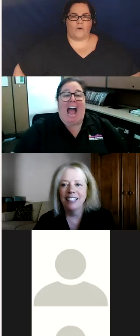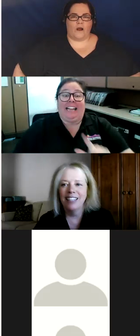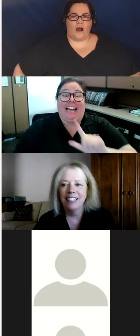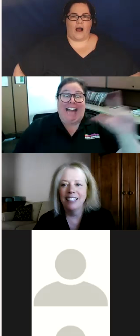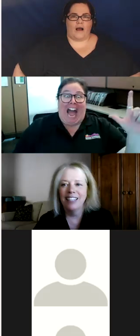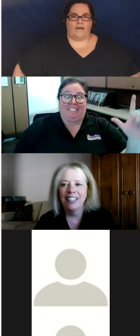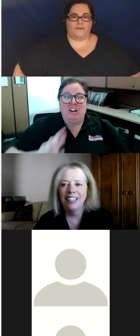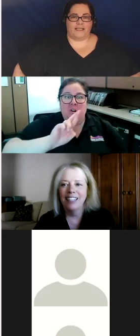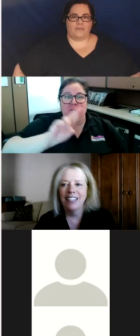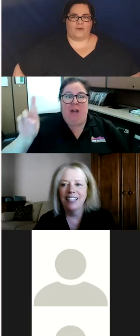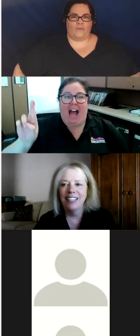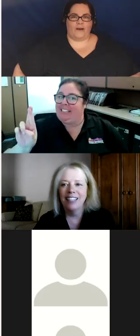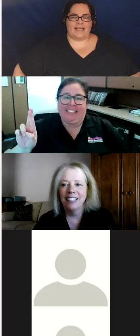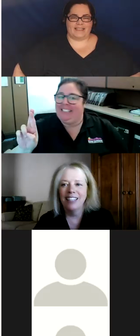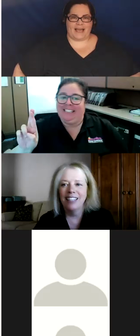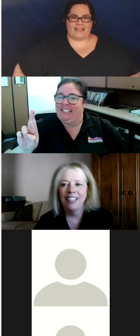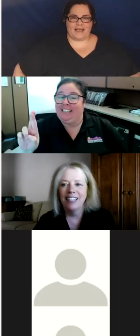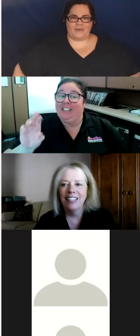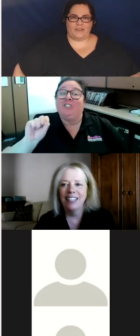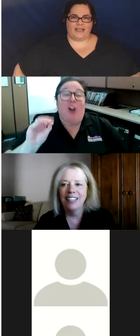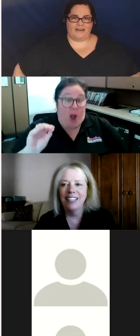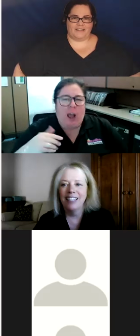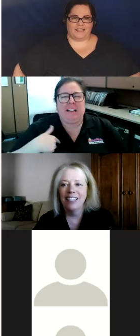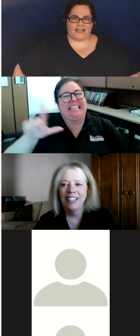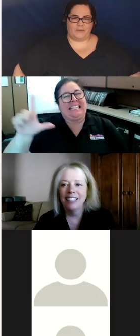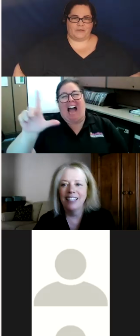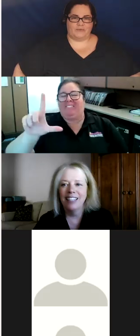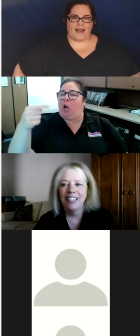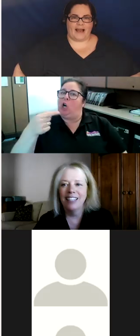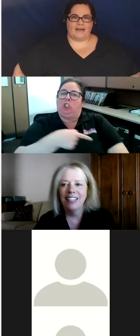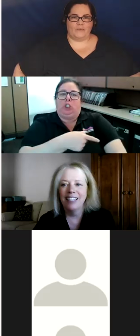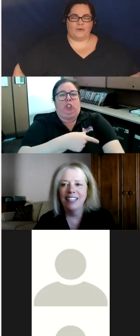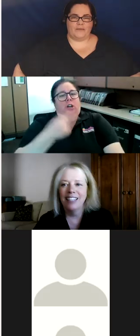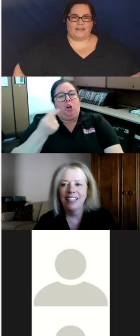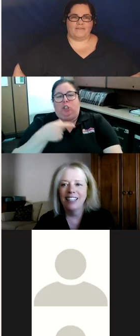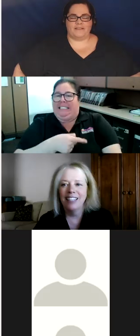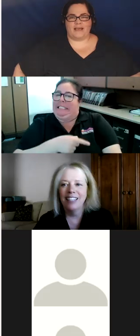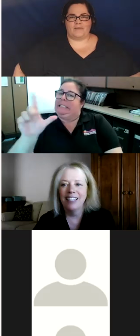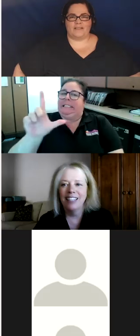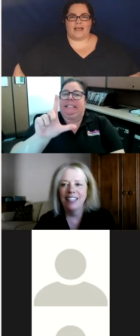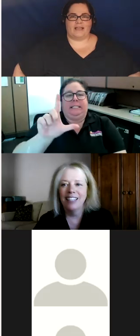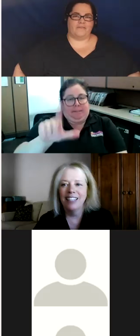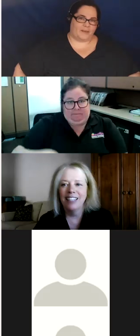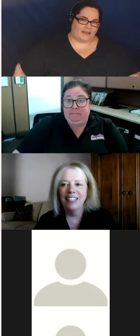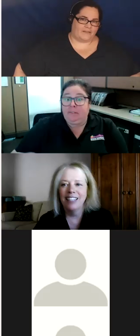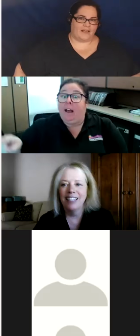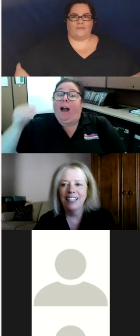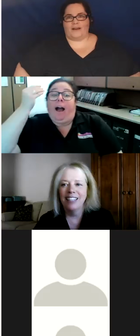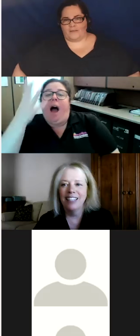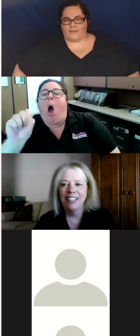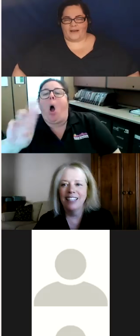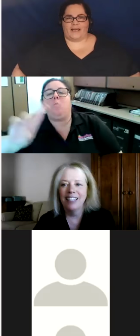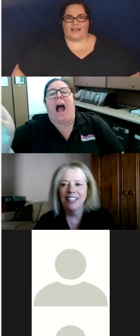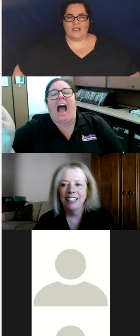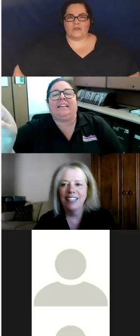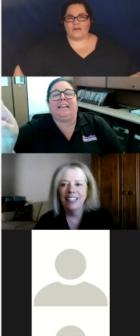So for example, when I sign the word left and I sign the word right, I don't sign left on my left hand and right